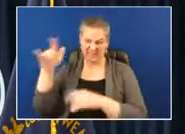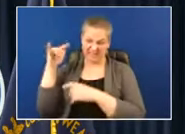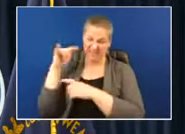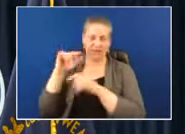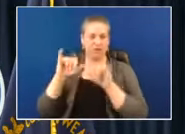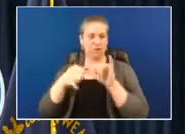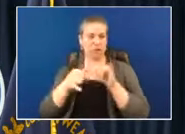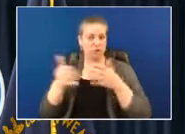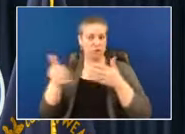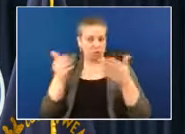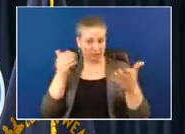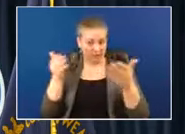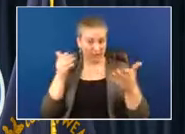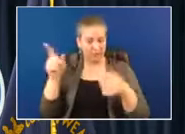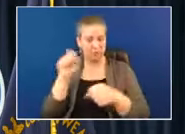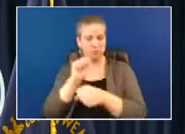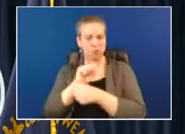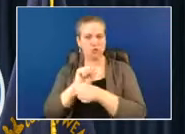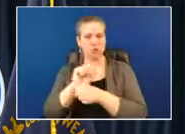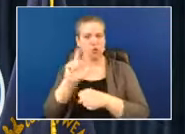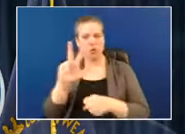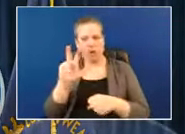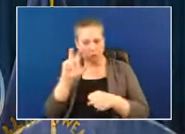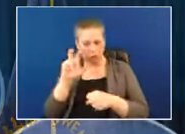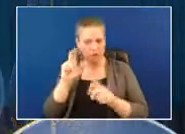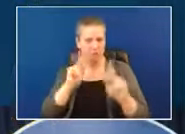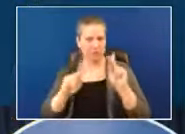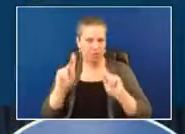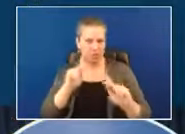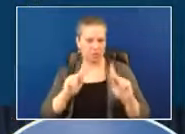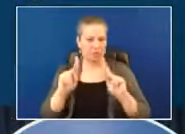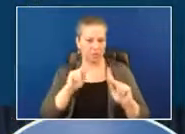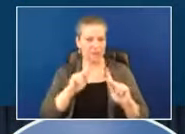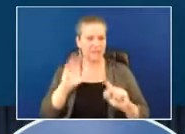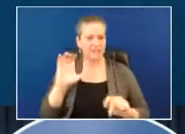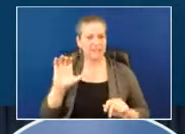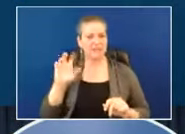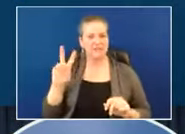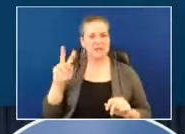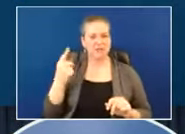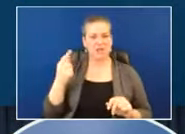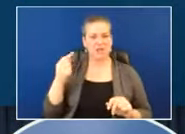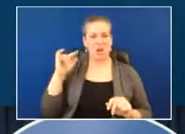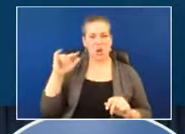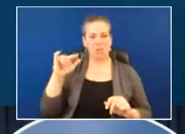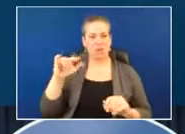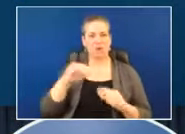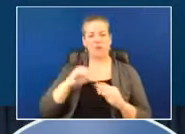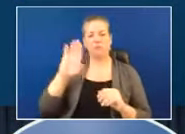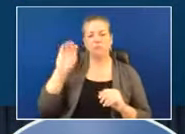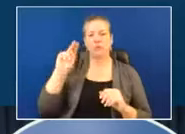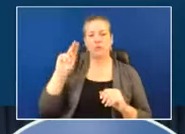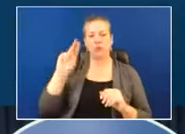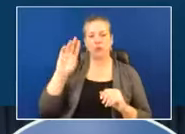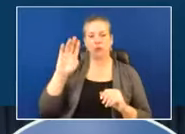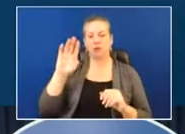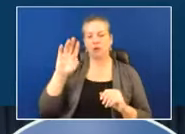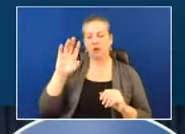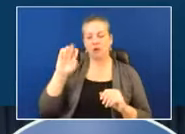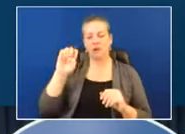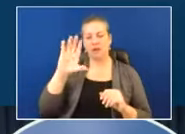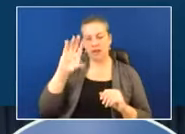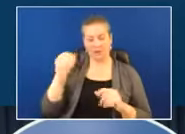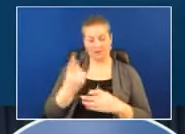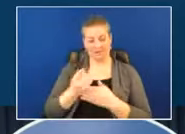currently employs 300 people at CVG Airport in Boone County. Last week, we announced that the company